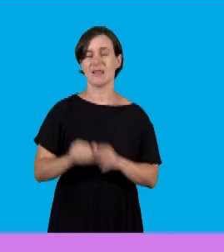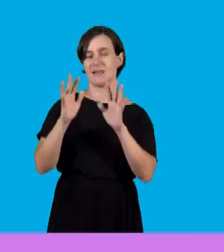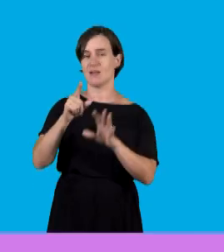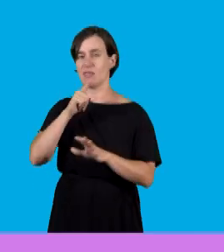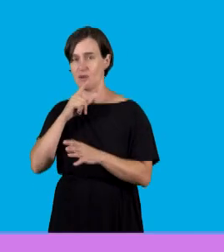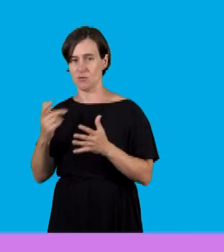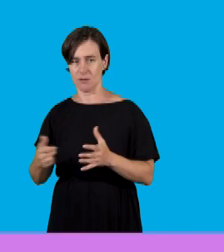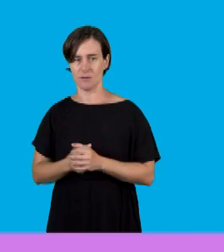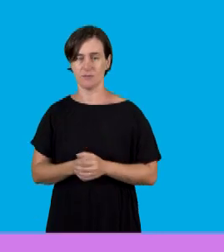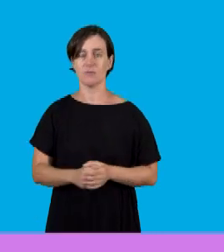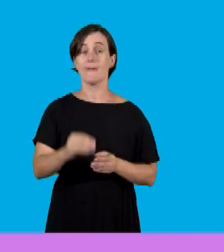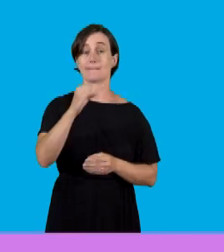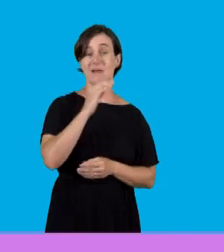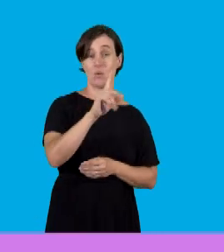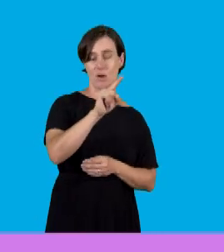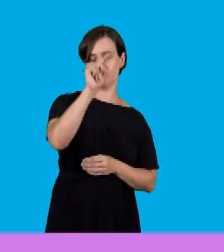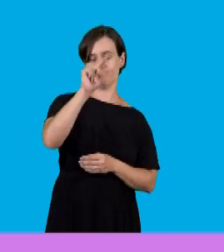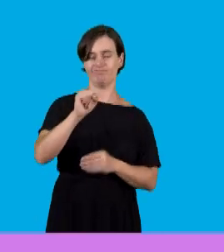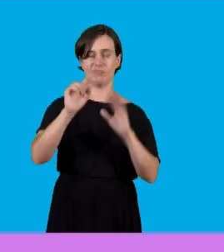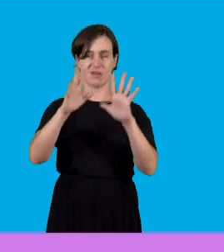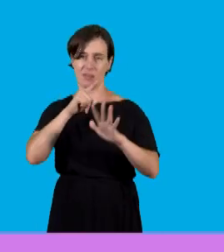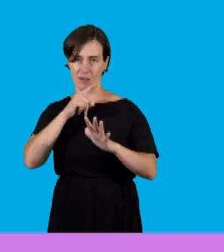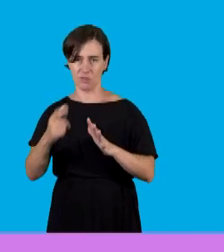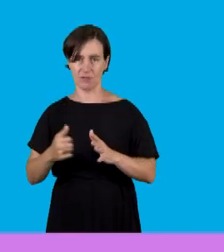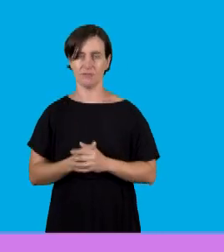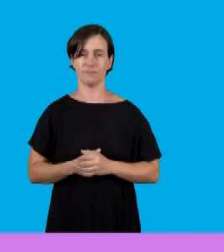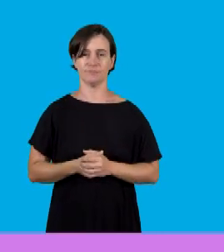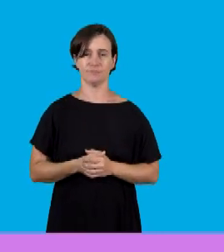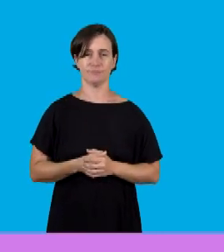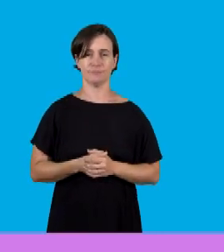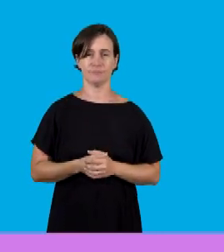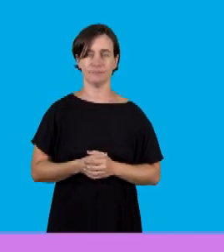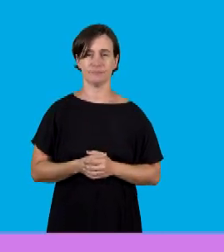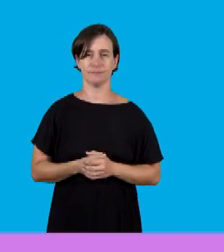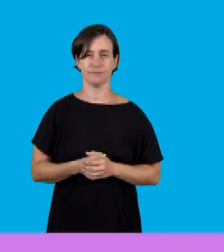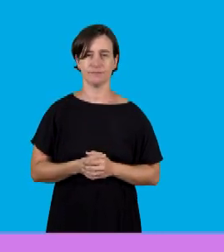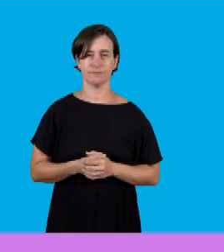going to be 10,000. So the scale is 1:10,000.